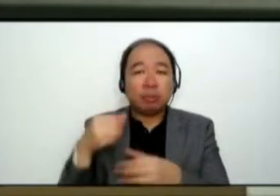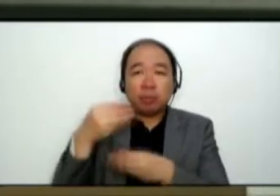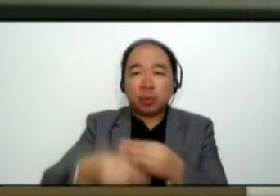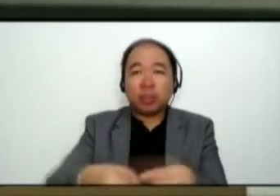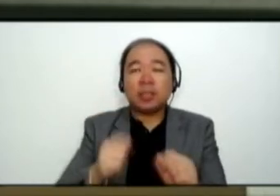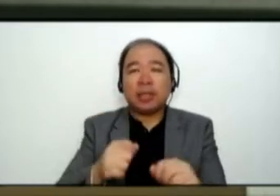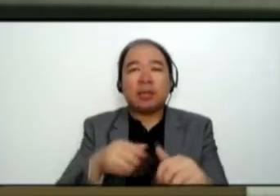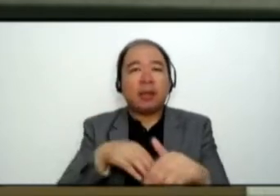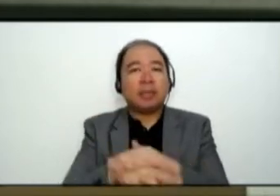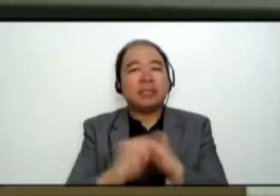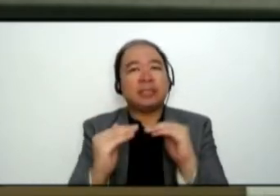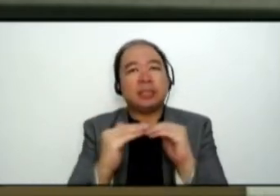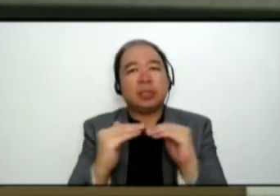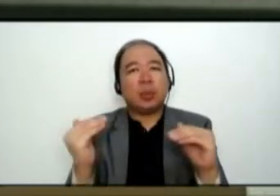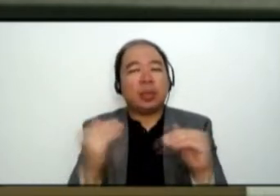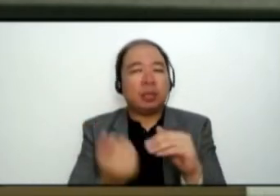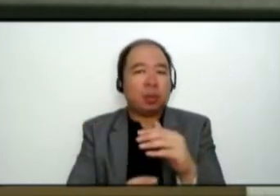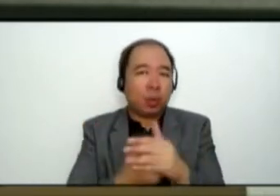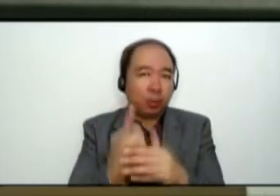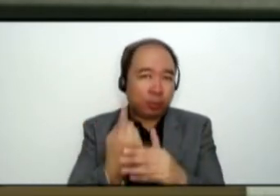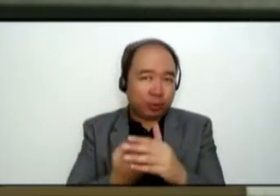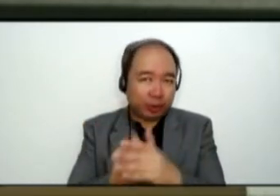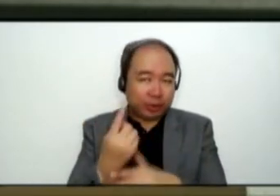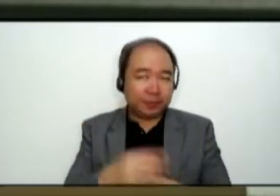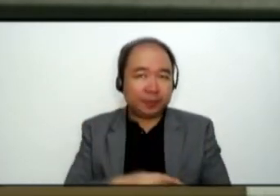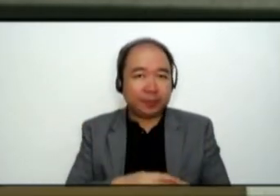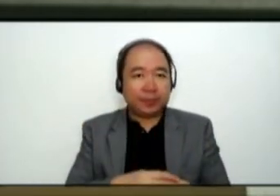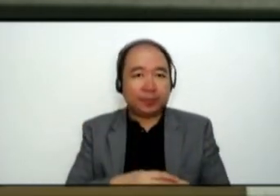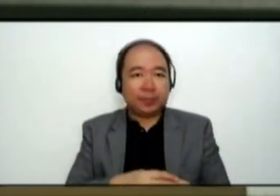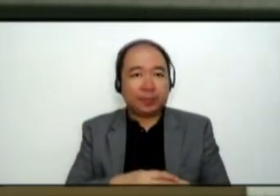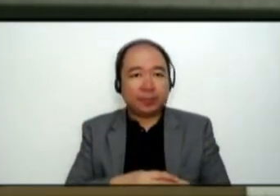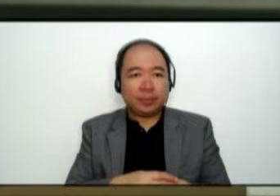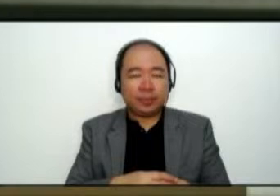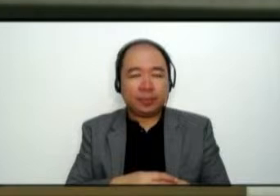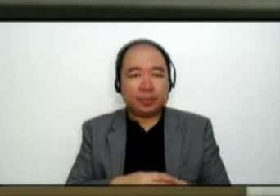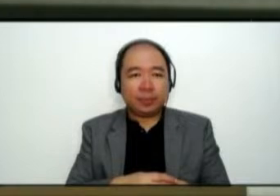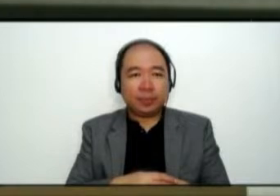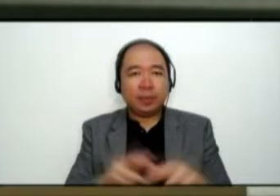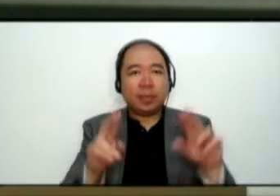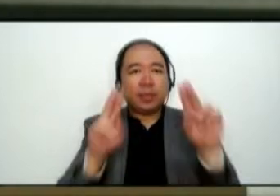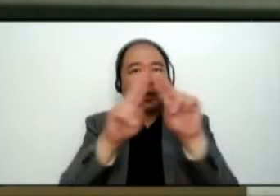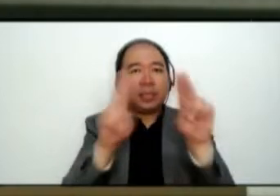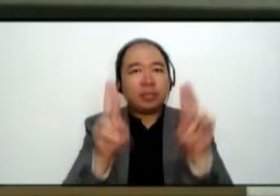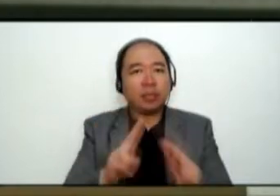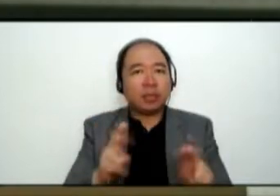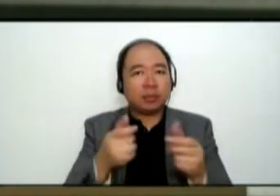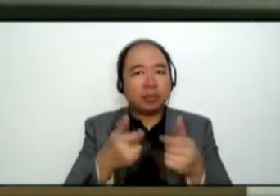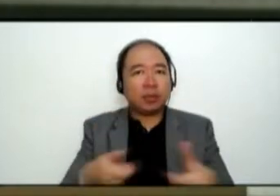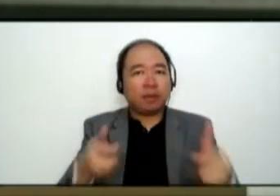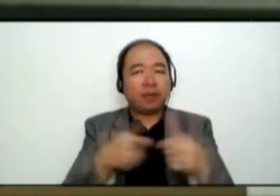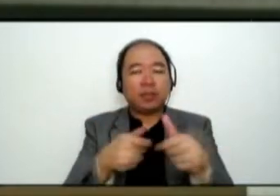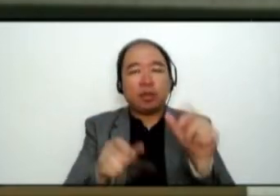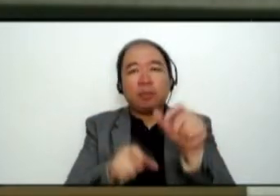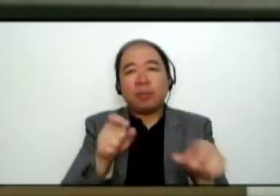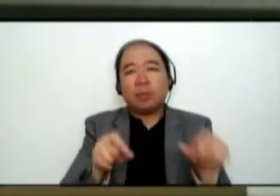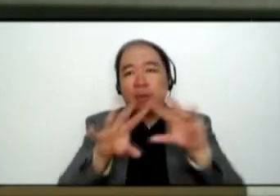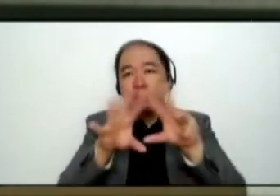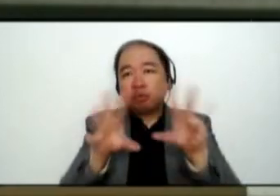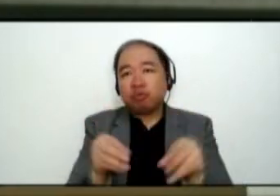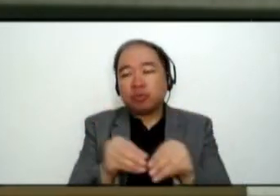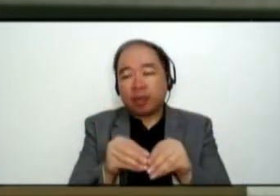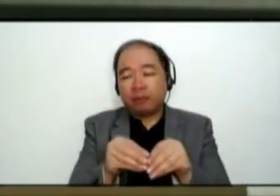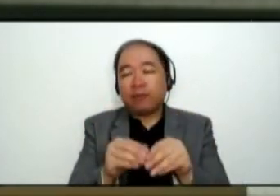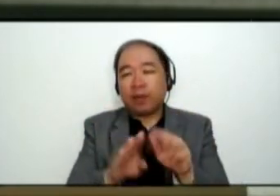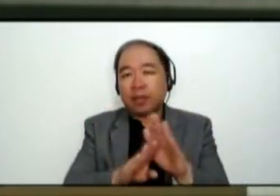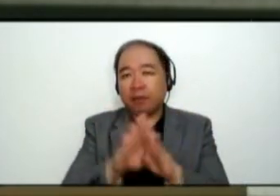to equal opportunities. The International Conference on Population and Development, or